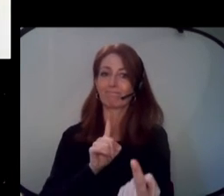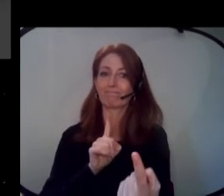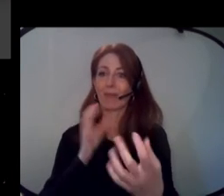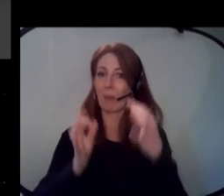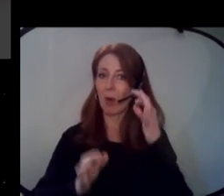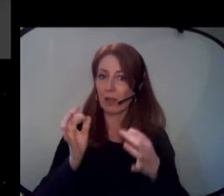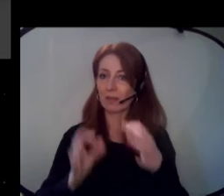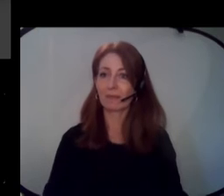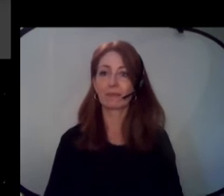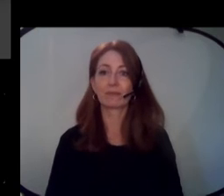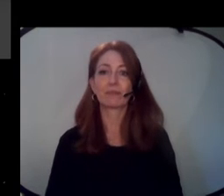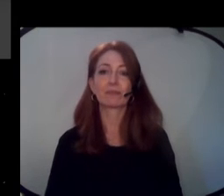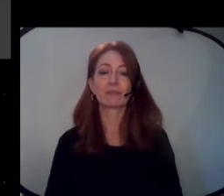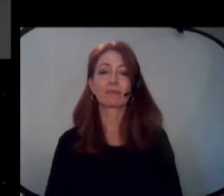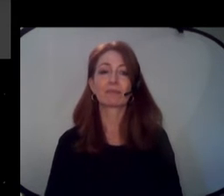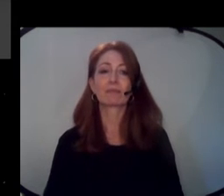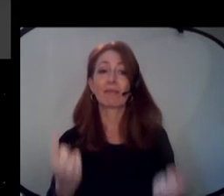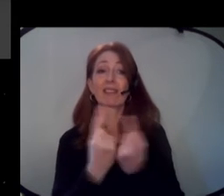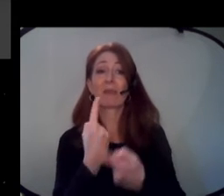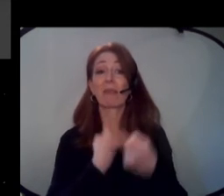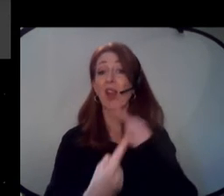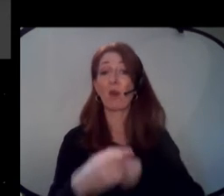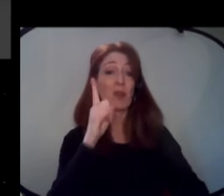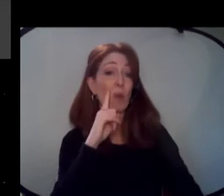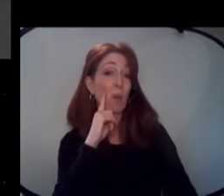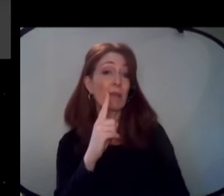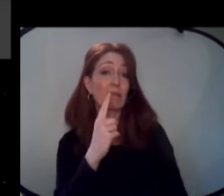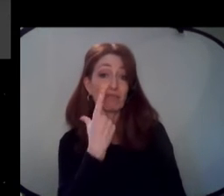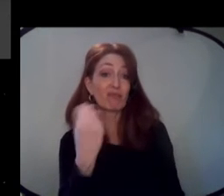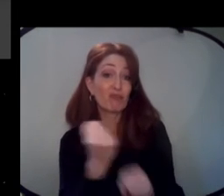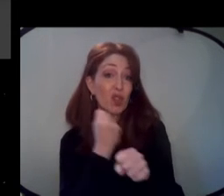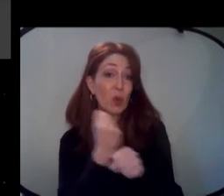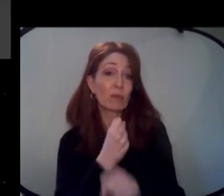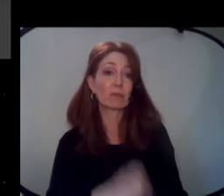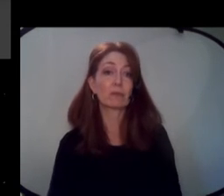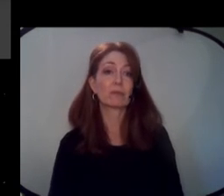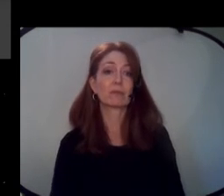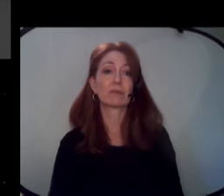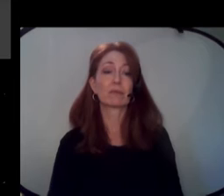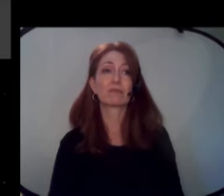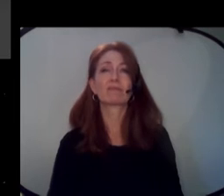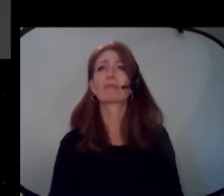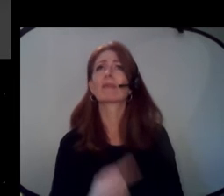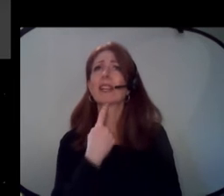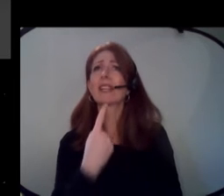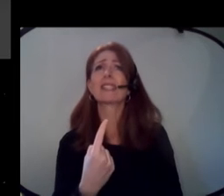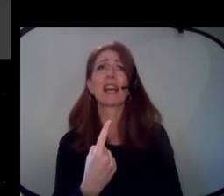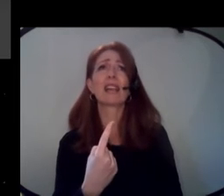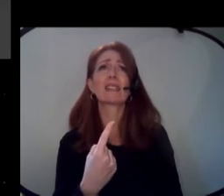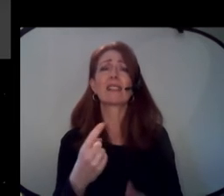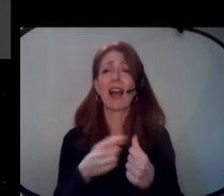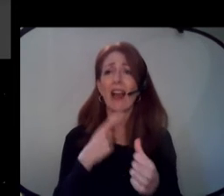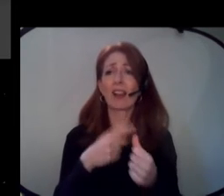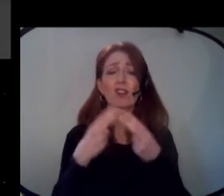Yeah. And something only a woman could do in that, as you said, often allegories are shown as women. So she's uniquely able